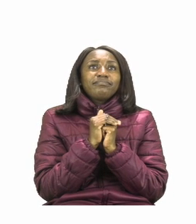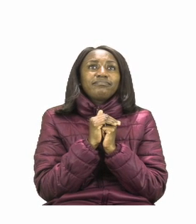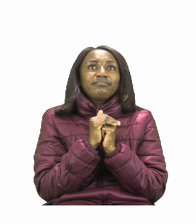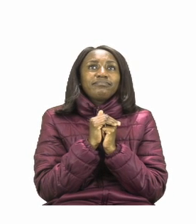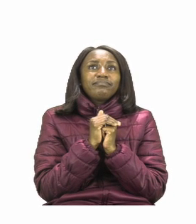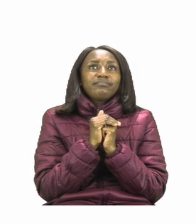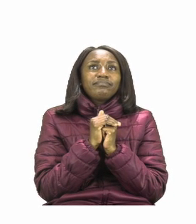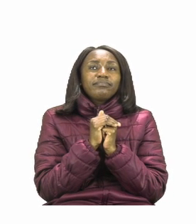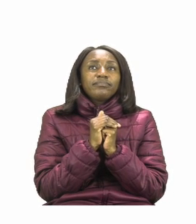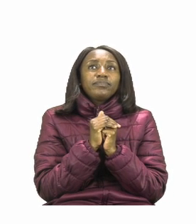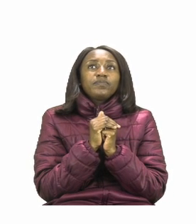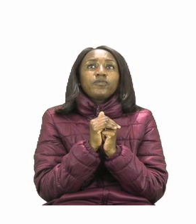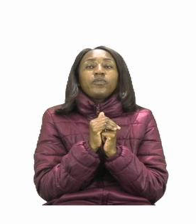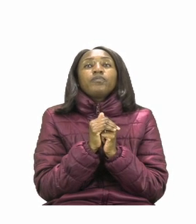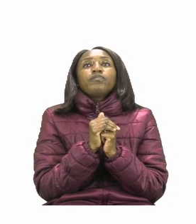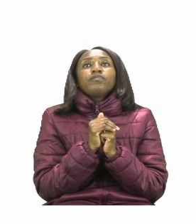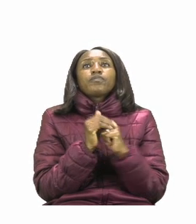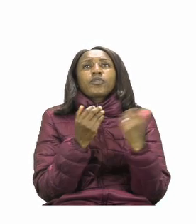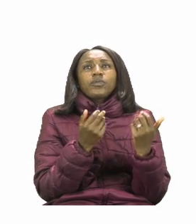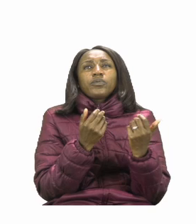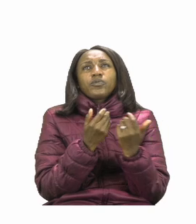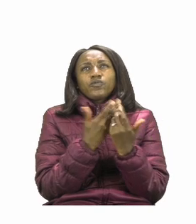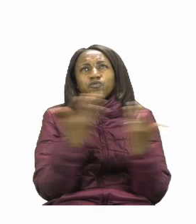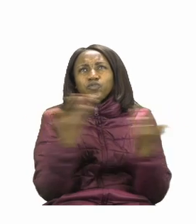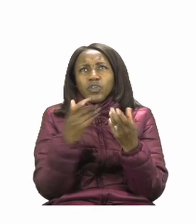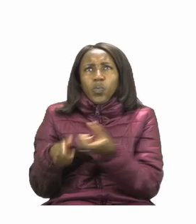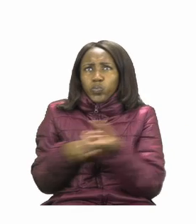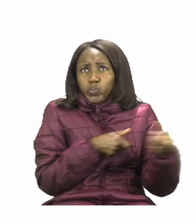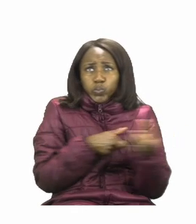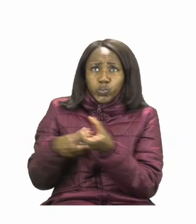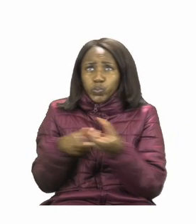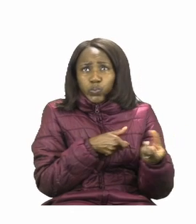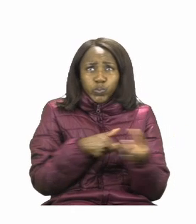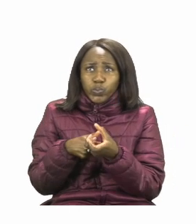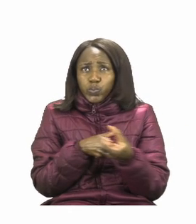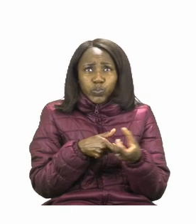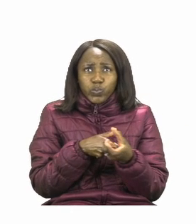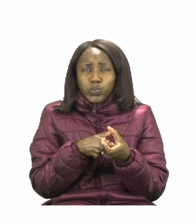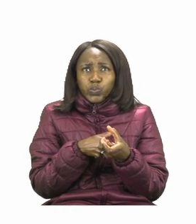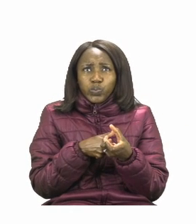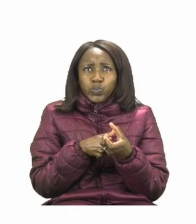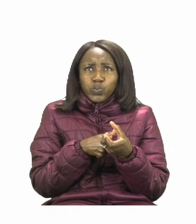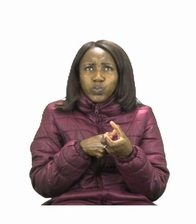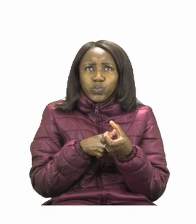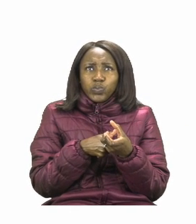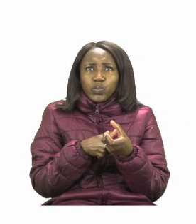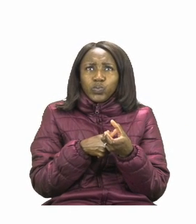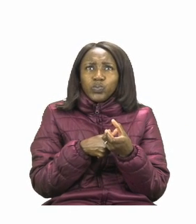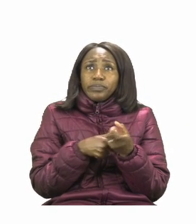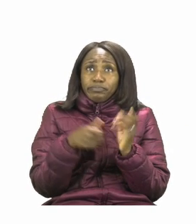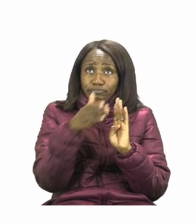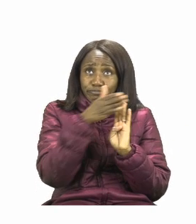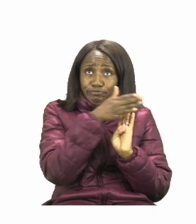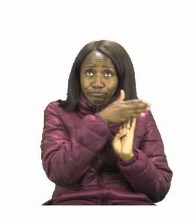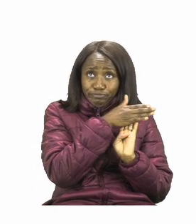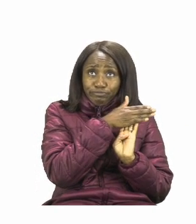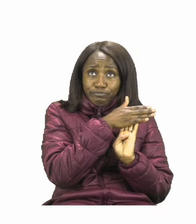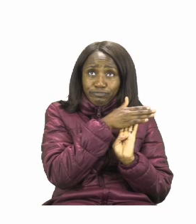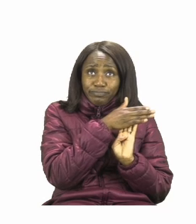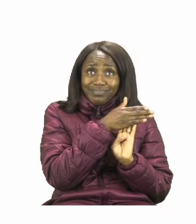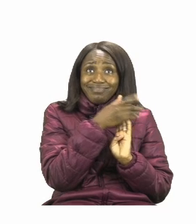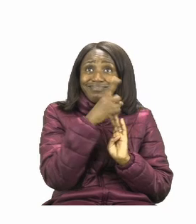fire extinguisher that is against the wall. Now, although it's safe to have fire extinguishers, it